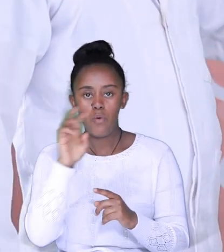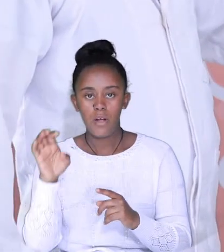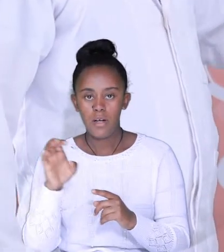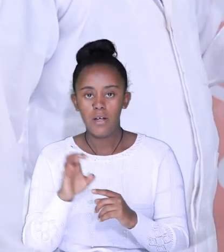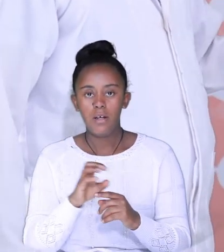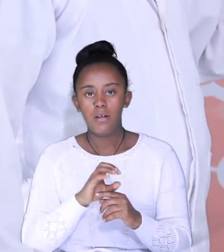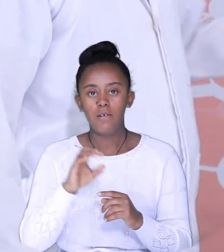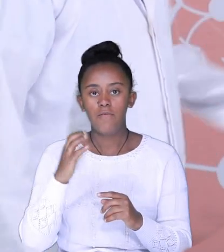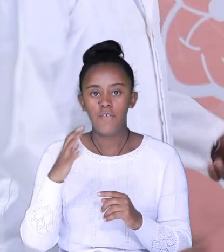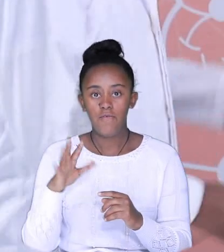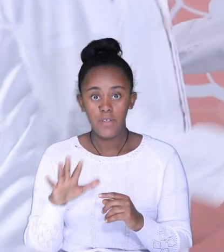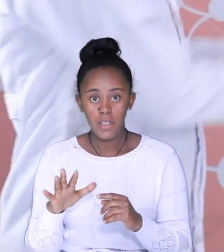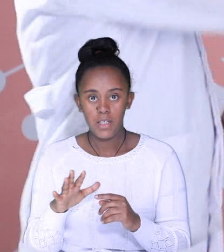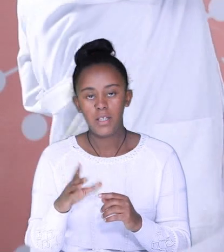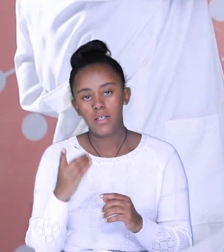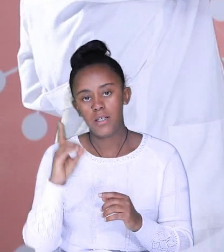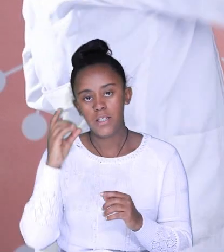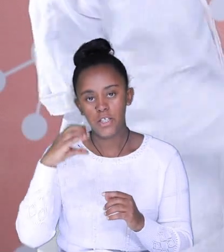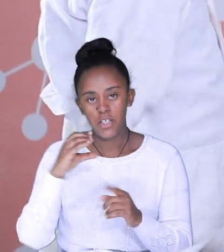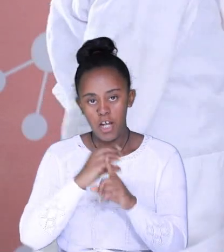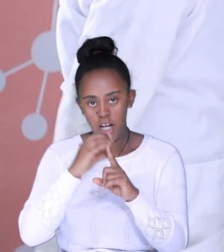250 degrees Celsius.